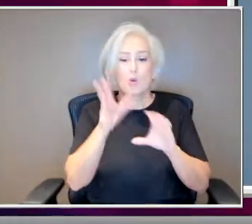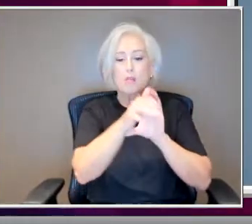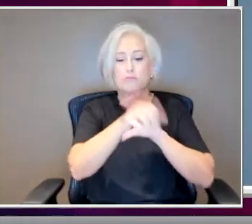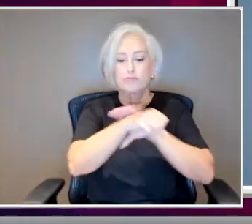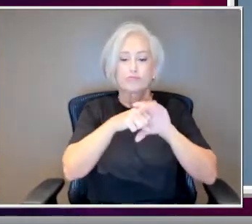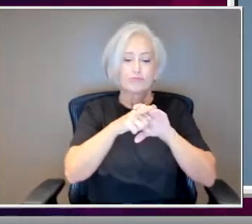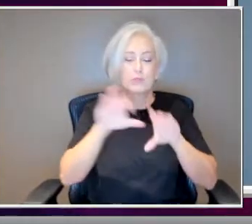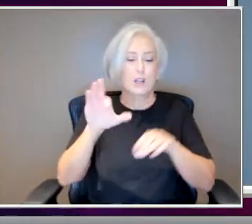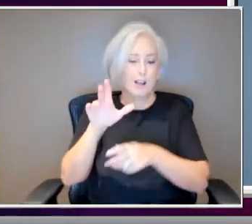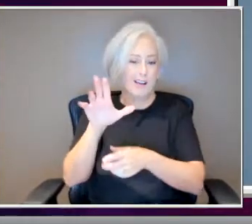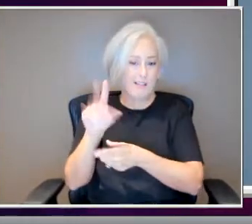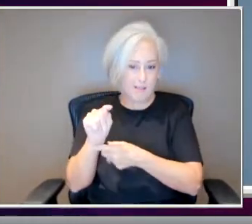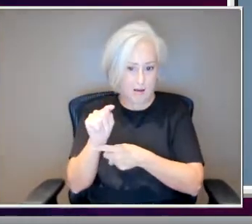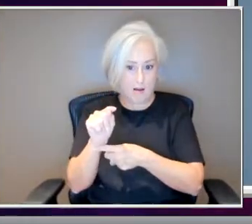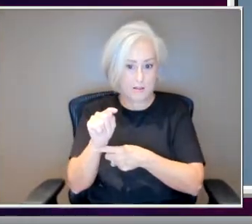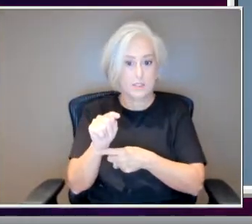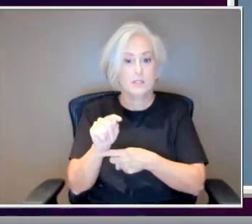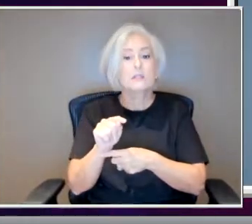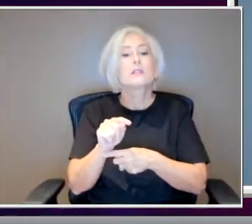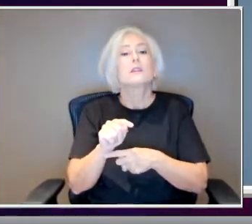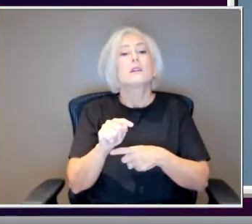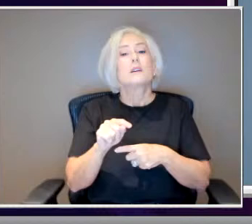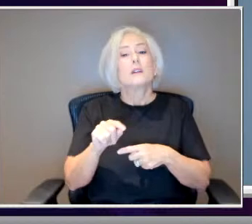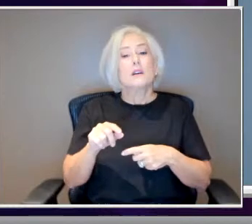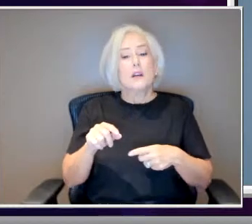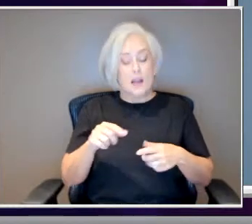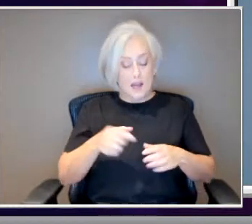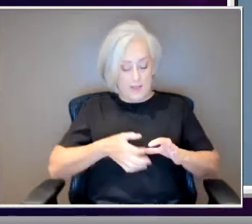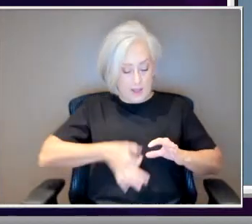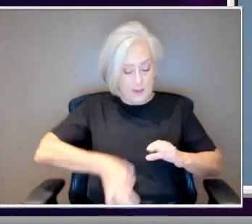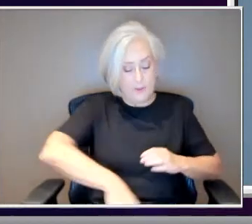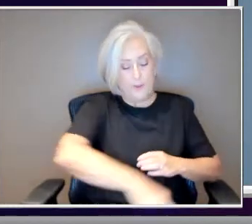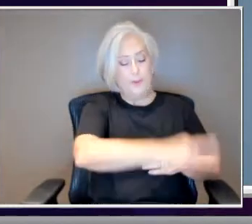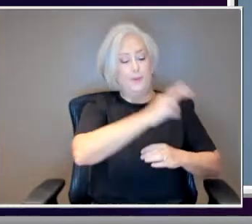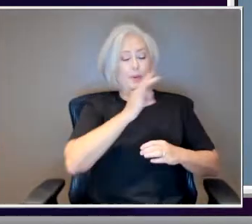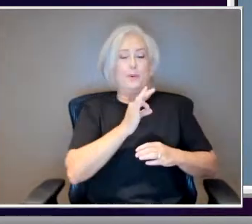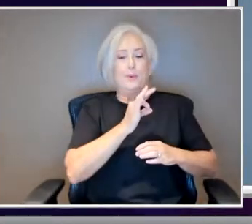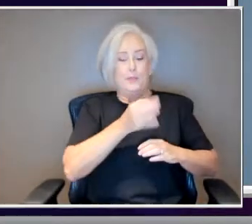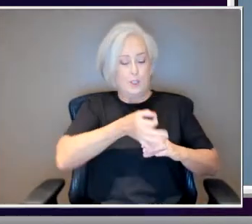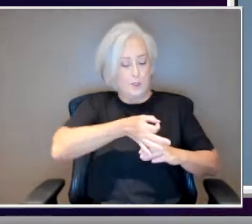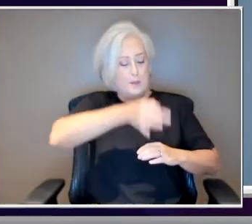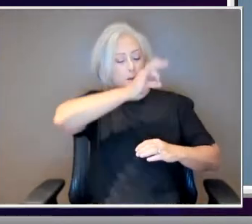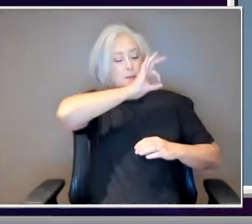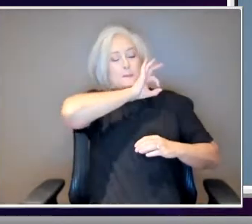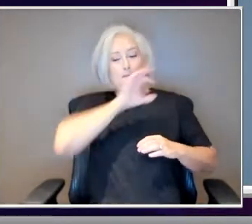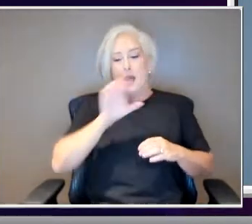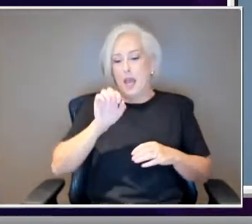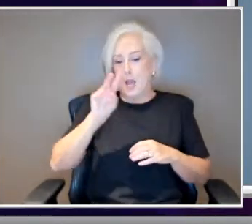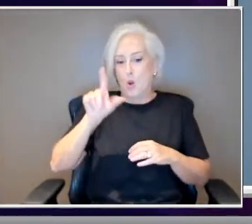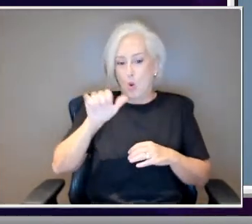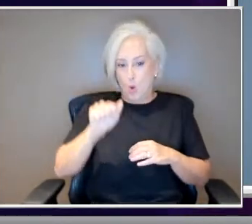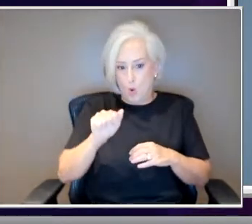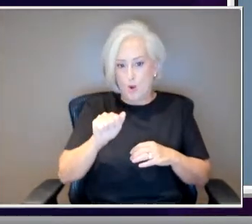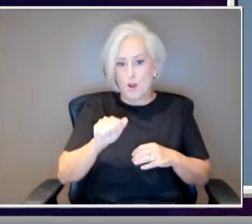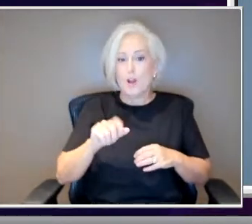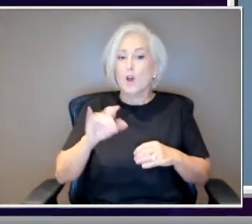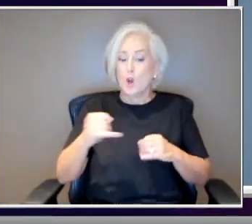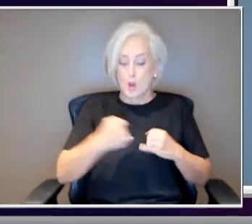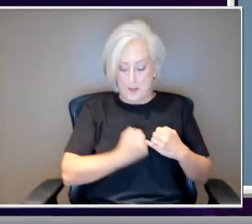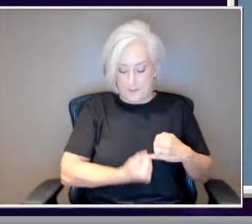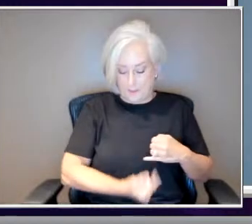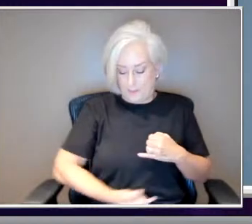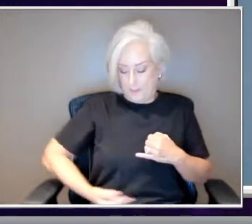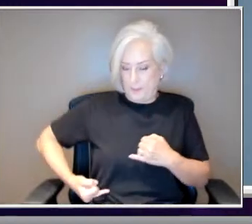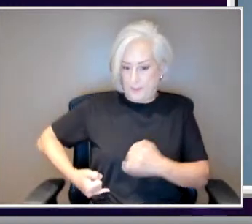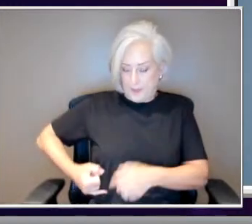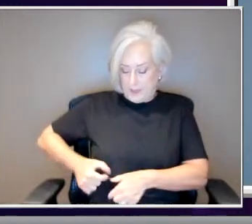aorta. And of course, driveline, we typically tunnel out, as we did with Erica, to the right upper quadrant in the abdomen. And basically, it spins